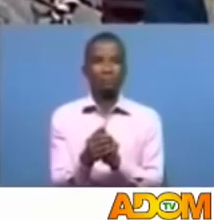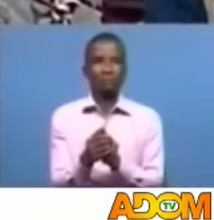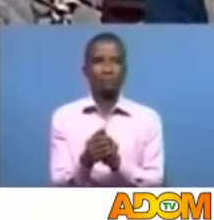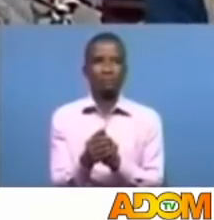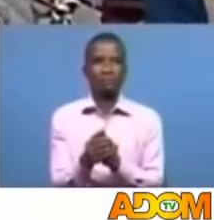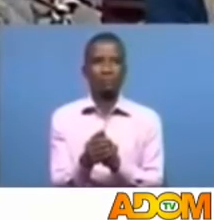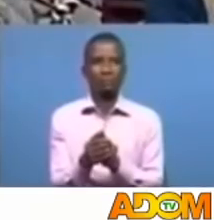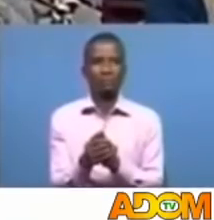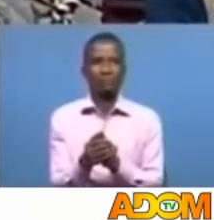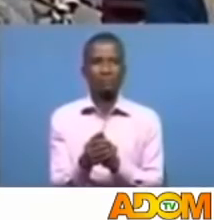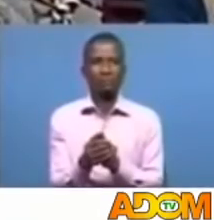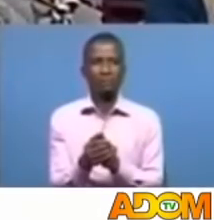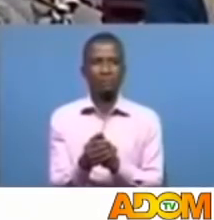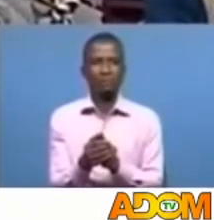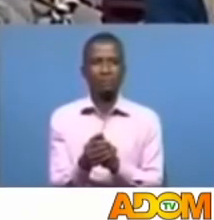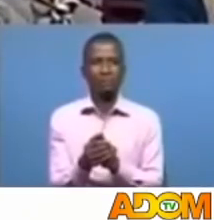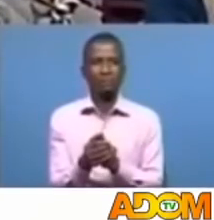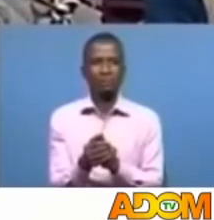that